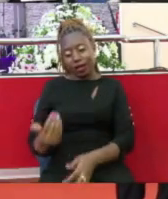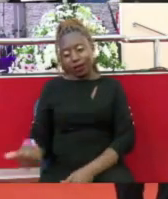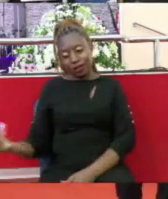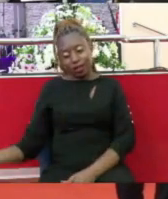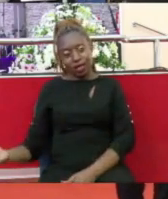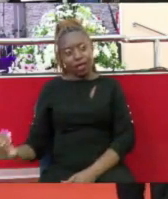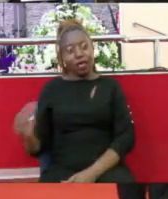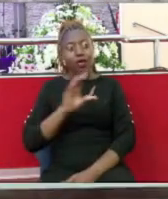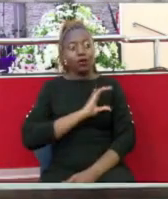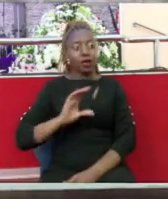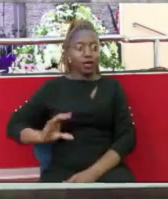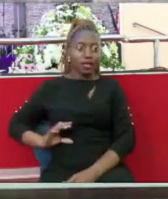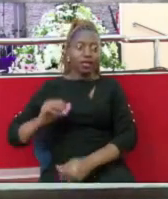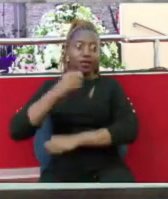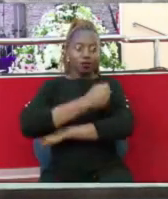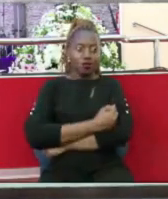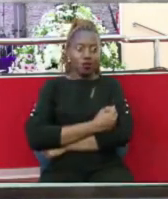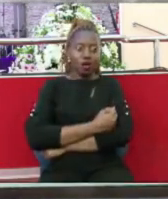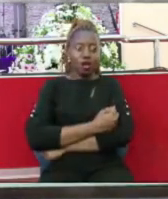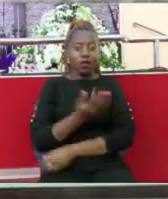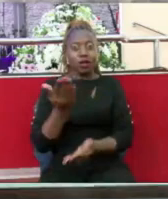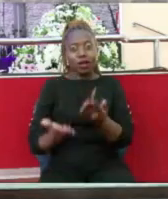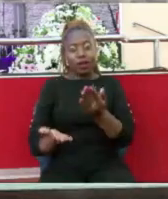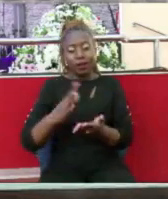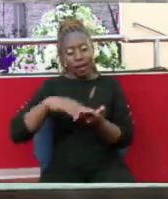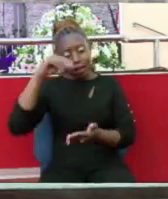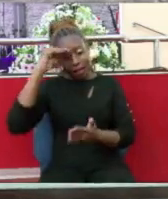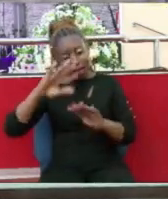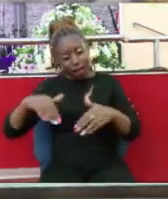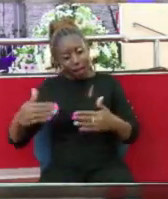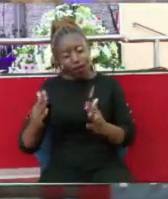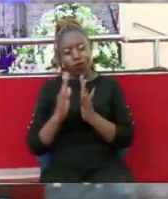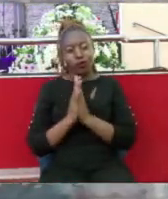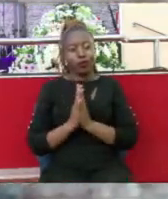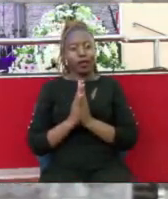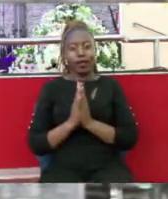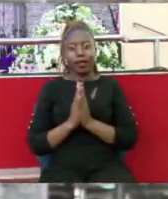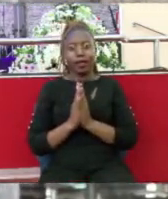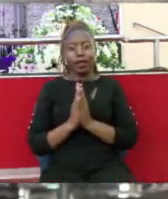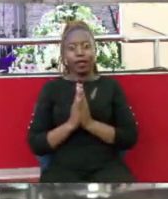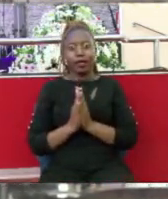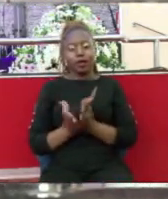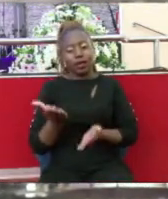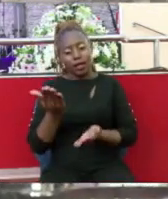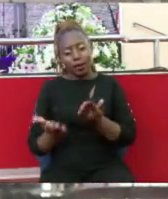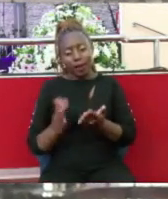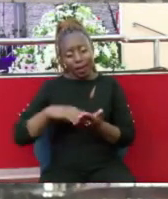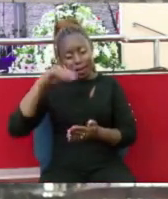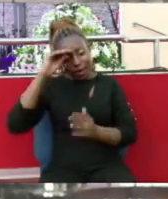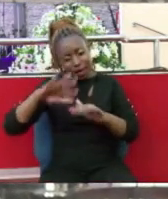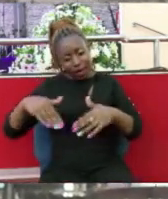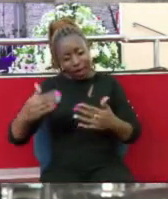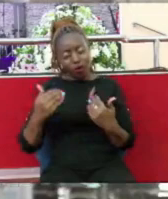school so that they may learn how to pray, so that they may learn how to have faith in God.